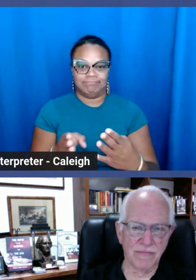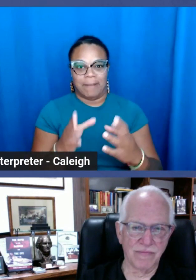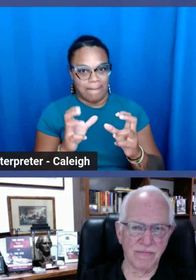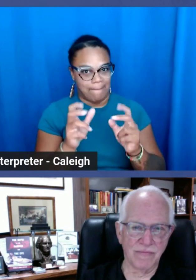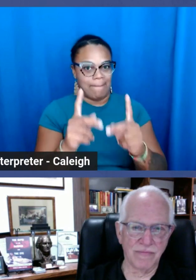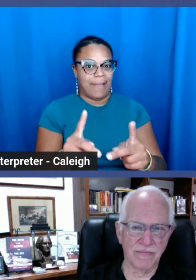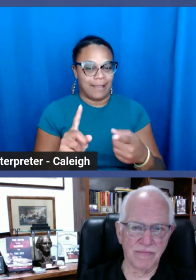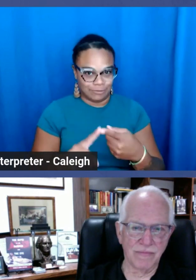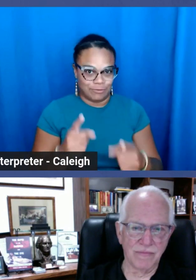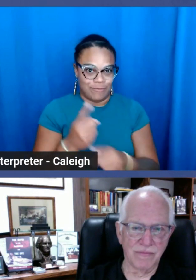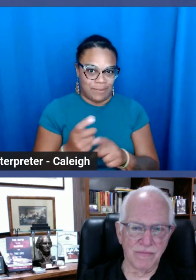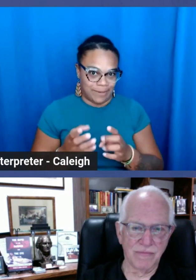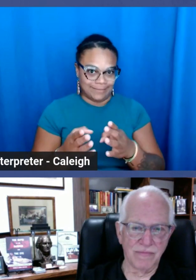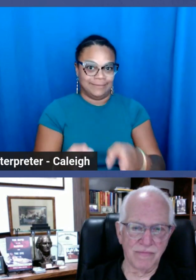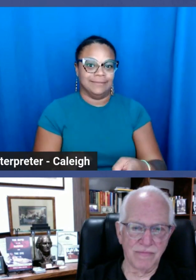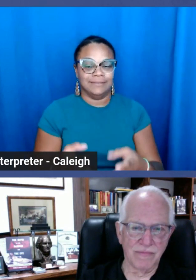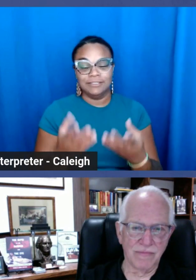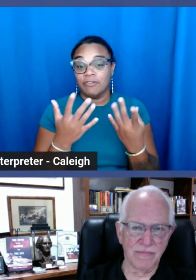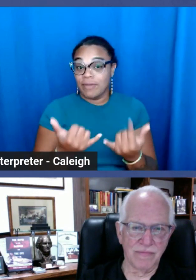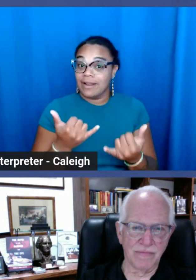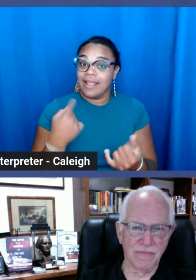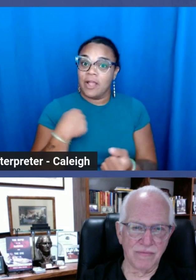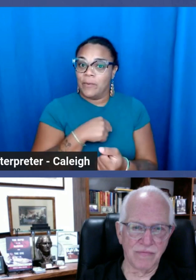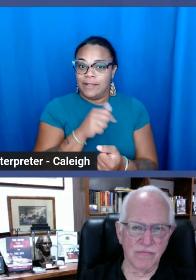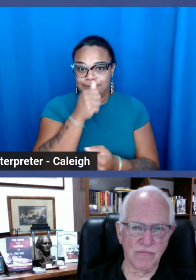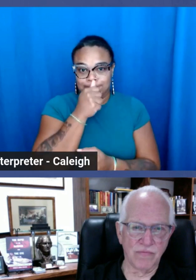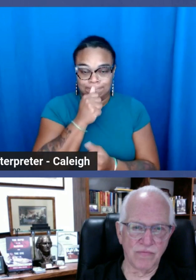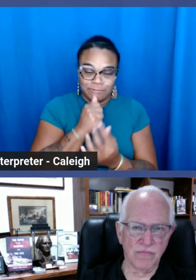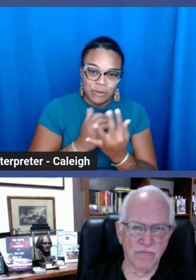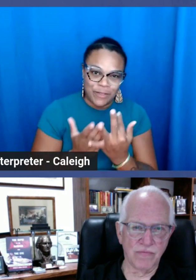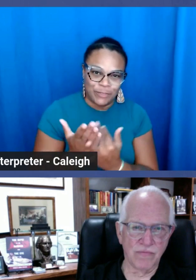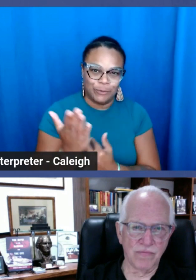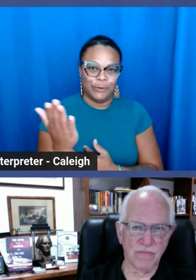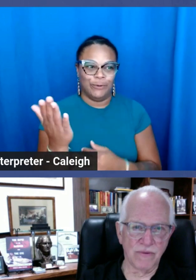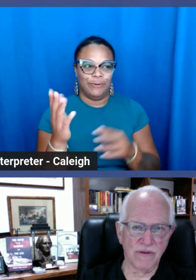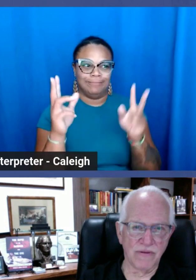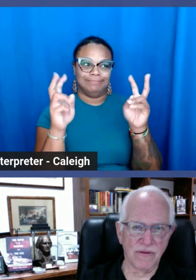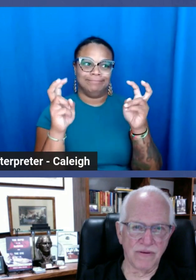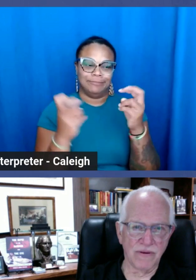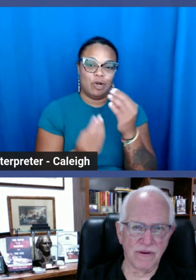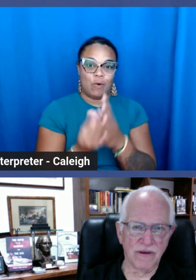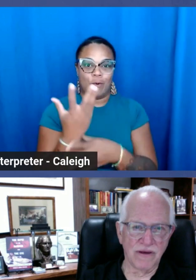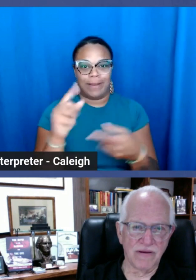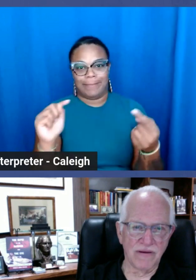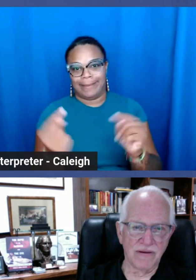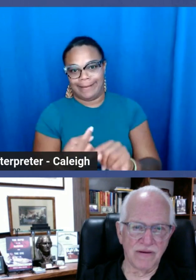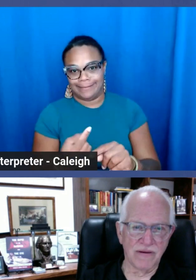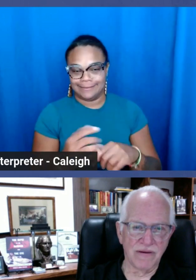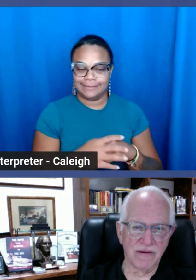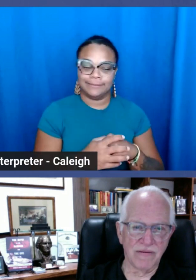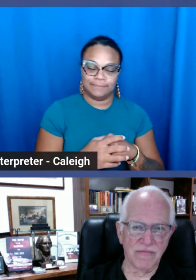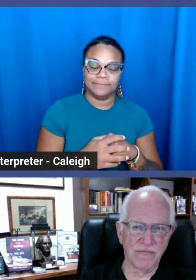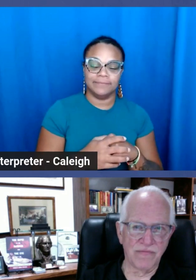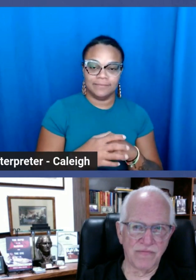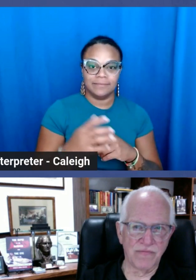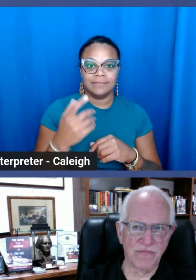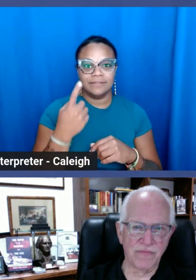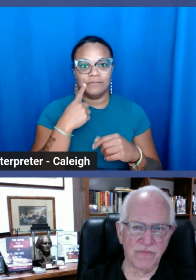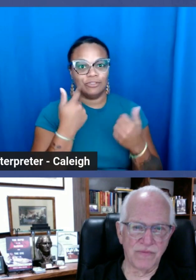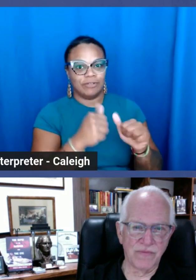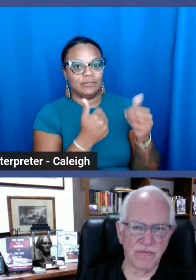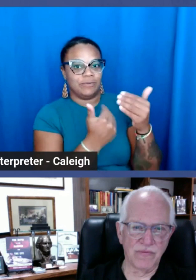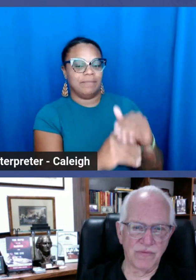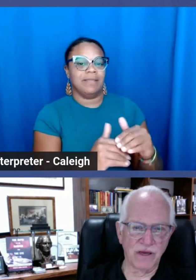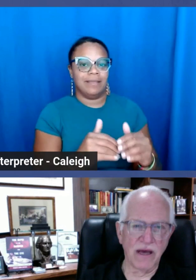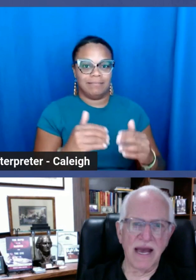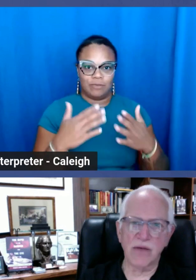going through the growing pains as this new round of legislation and crackdown on human sexuality is